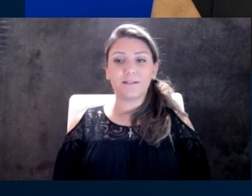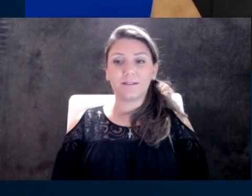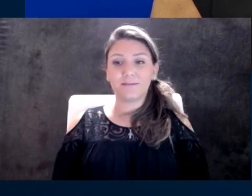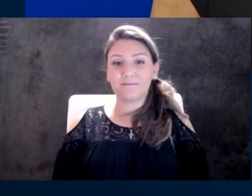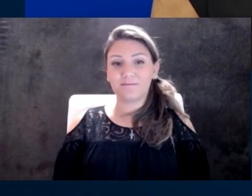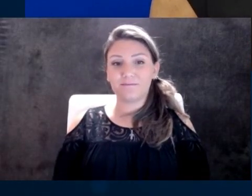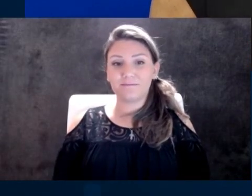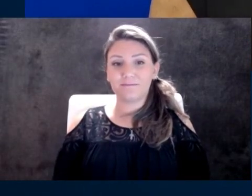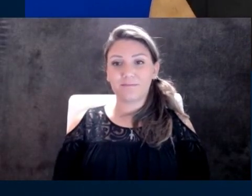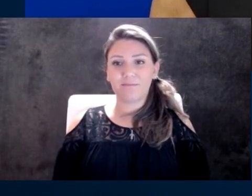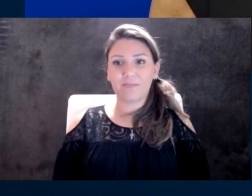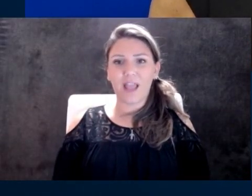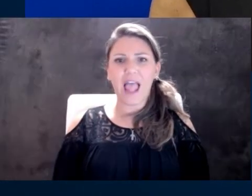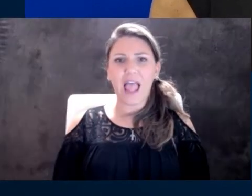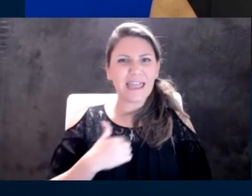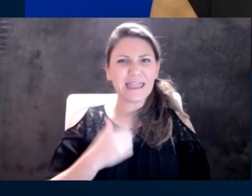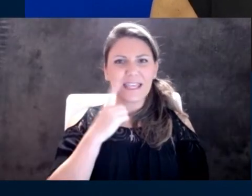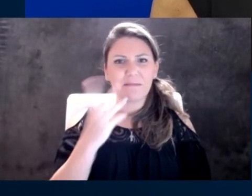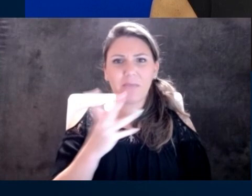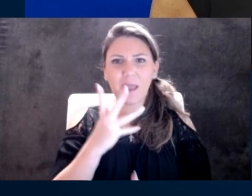Oh, I think you're on mute.